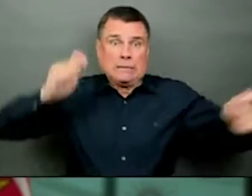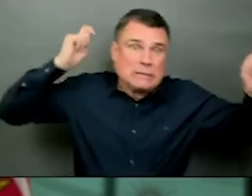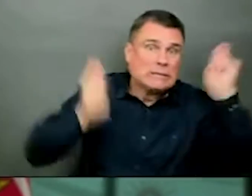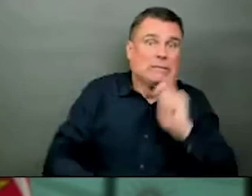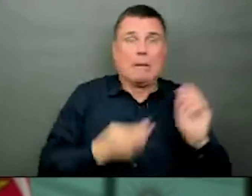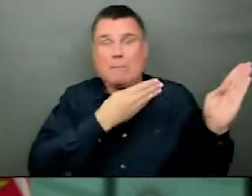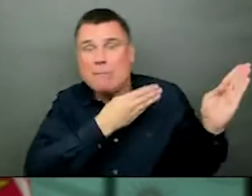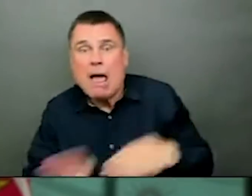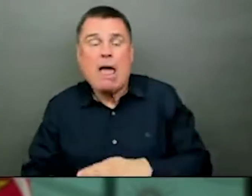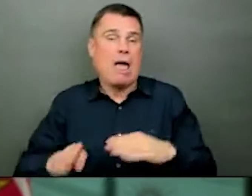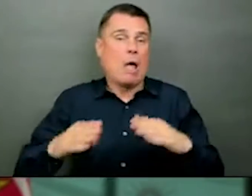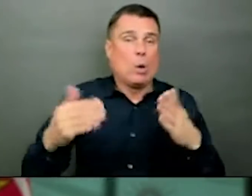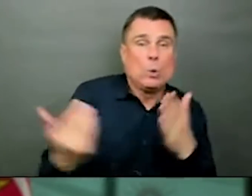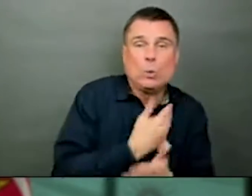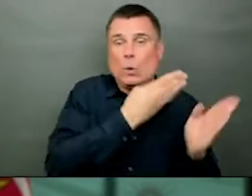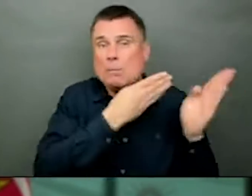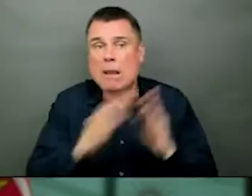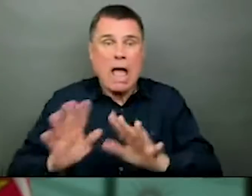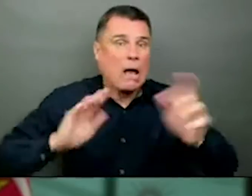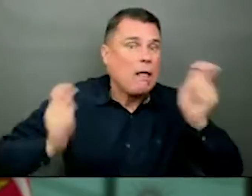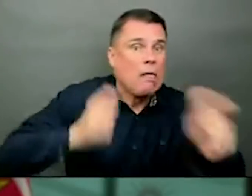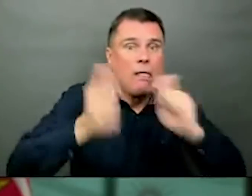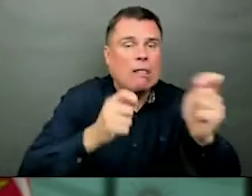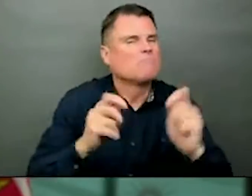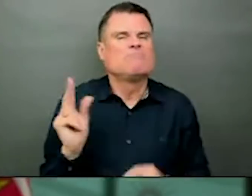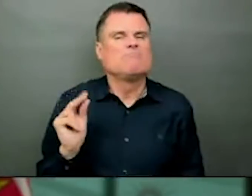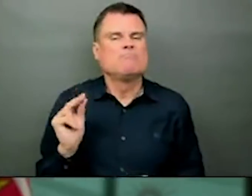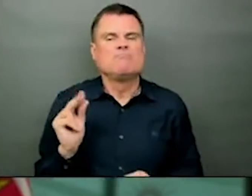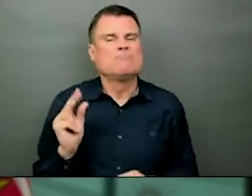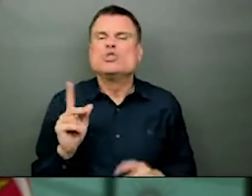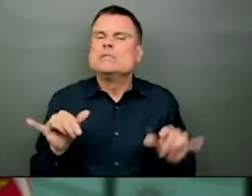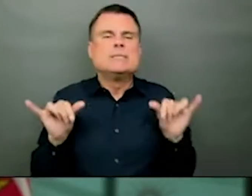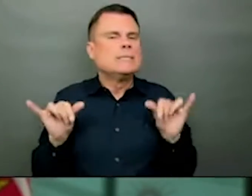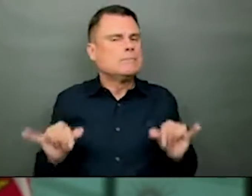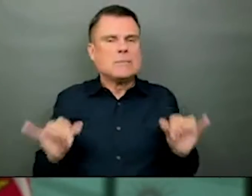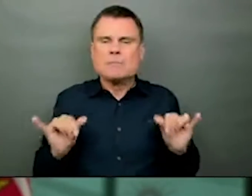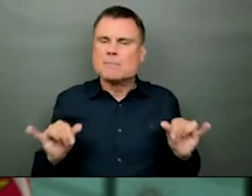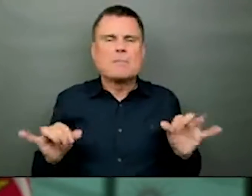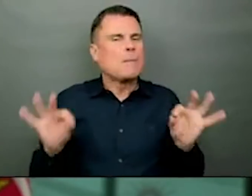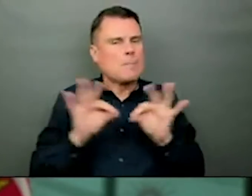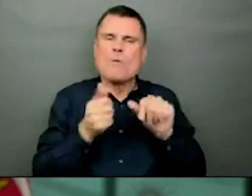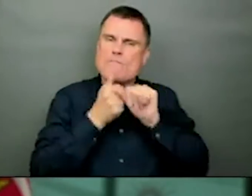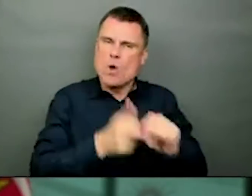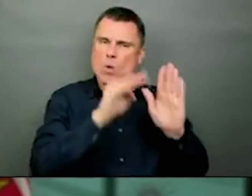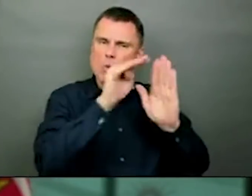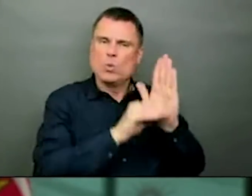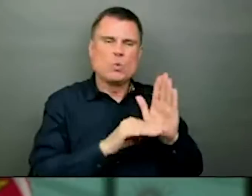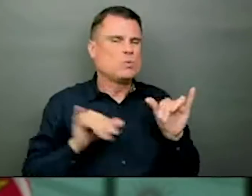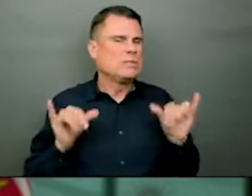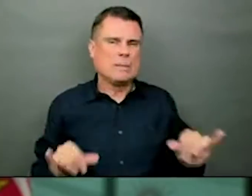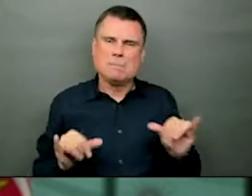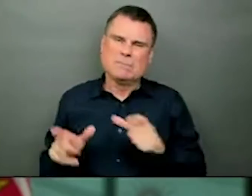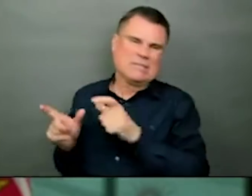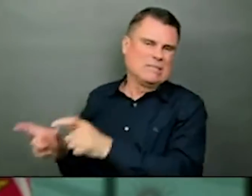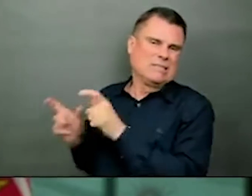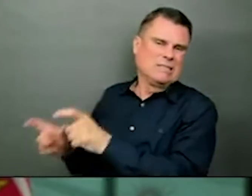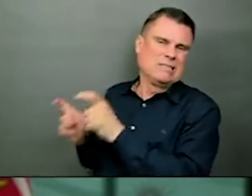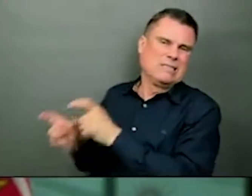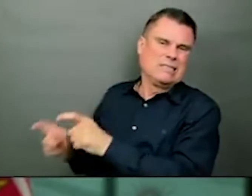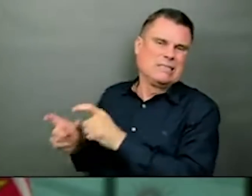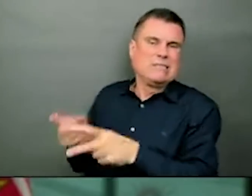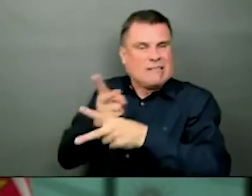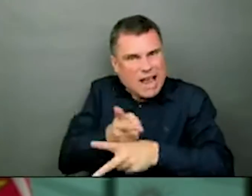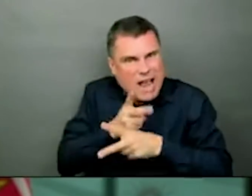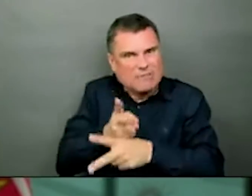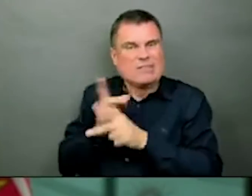them consistently and staying home when we're sick, not having gatherings. And that really important message is not to worry